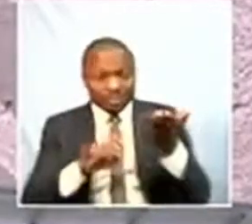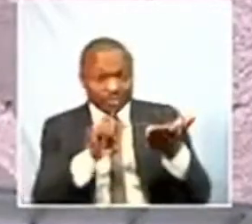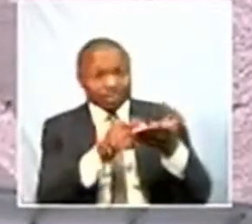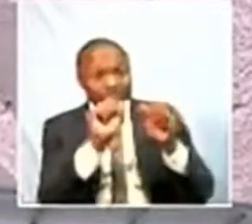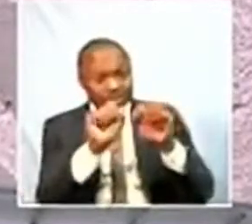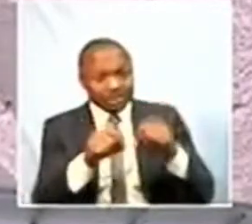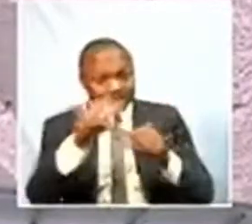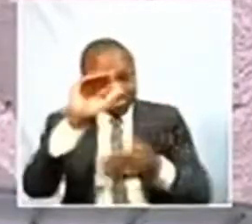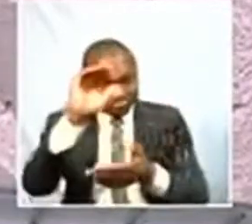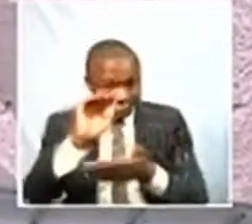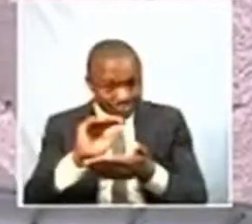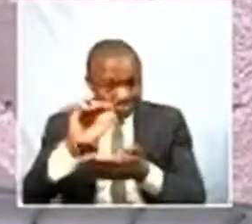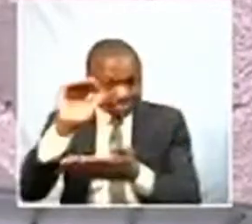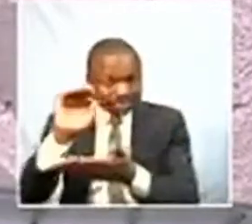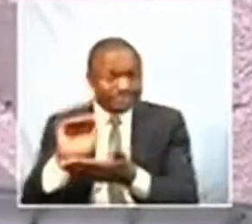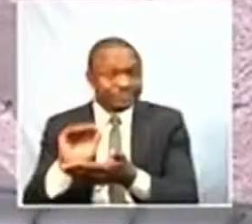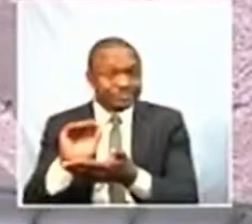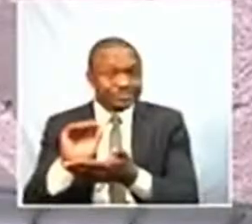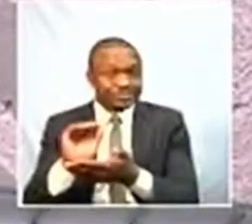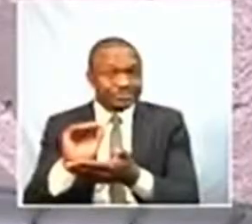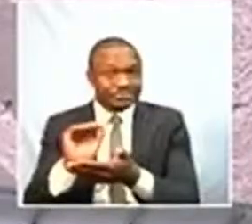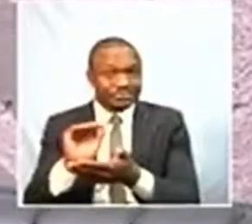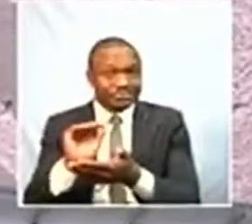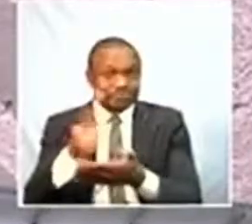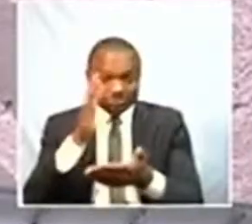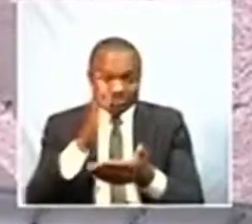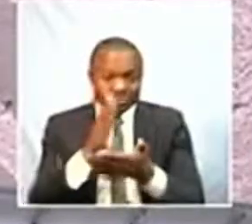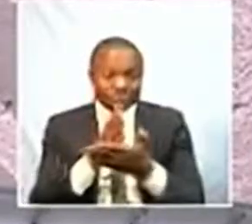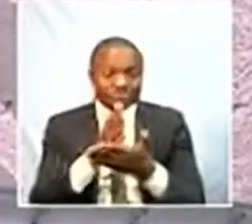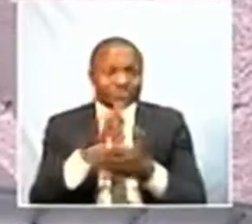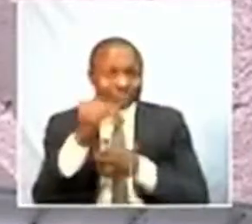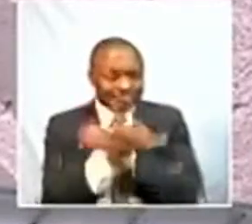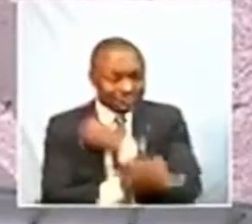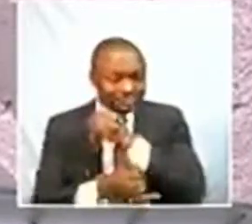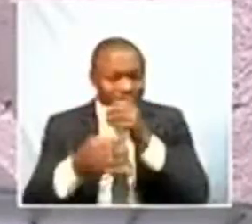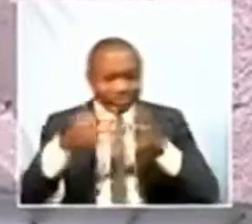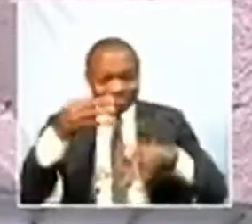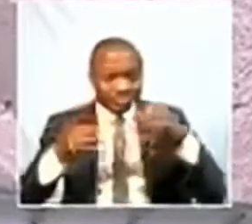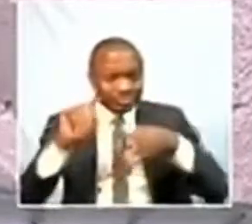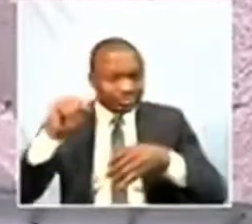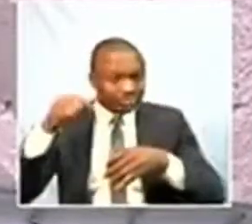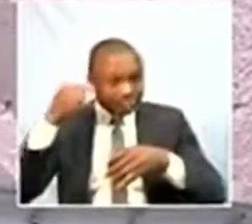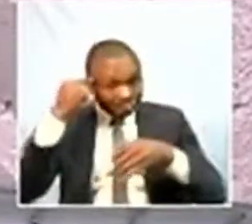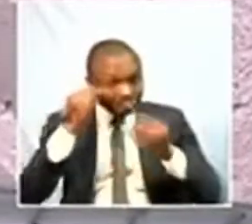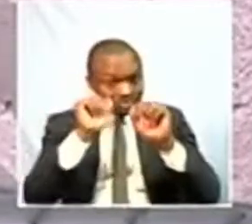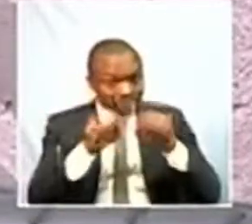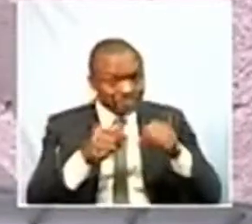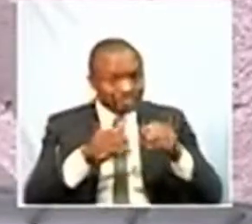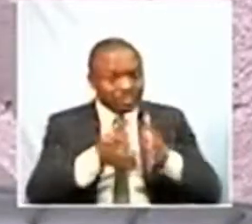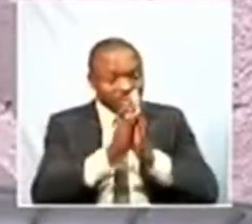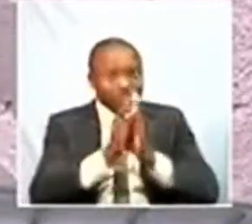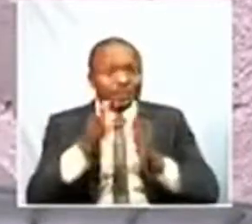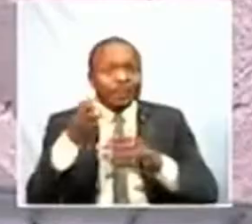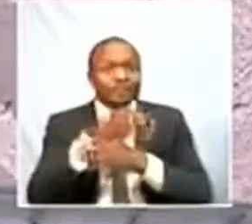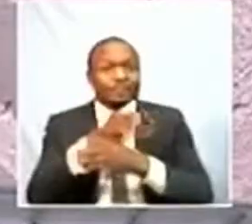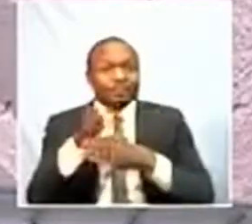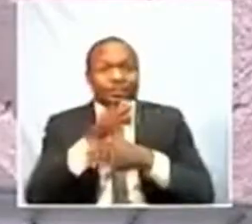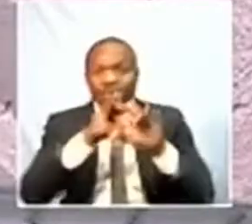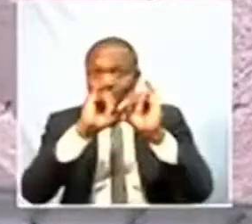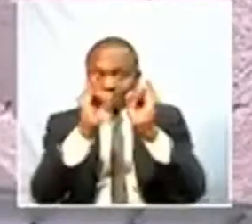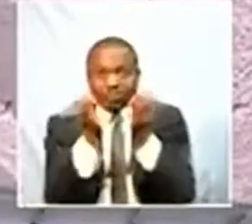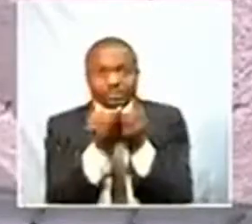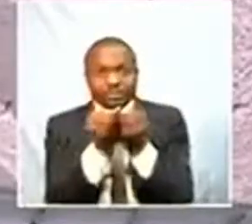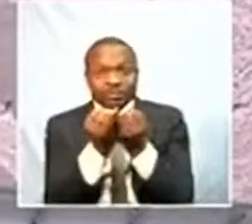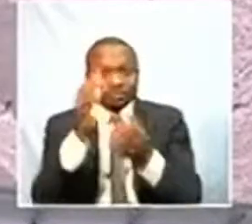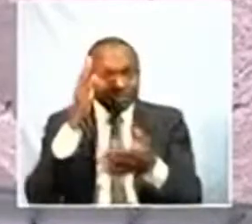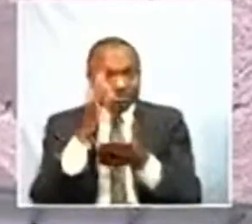be reduced and eradicated from our country, Madam Speaker, if the government would urge business institutions to